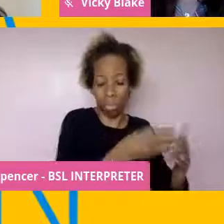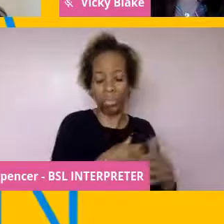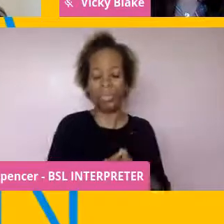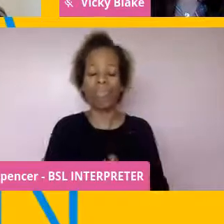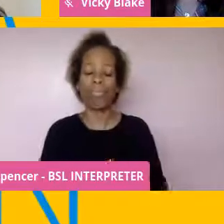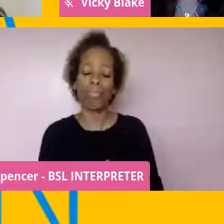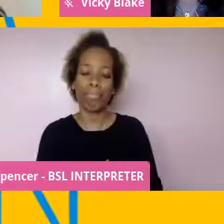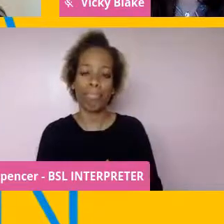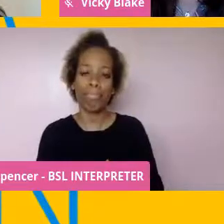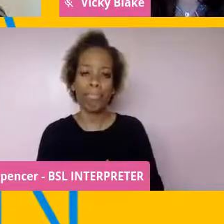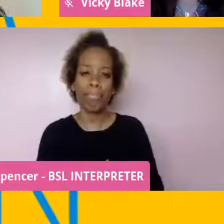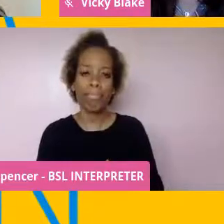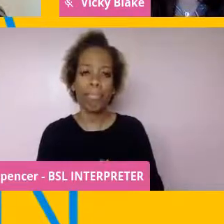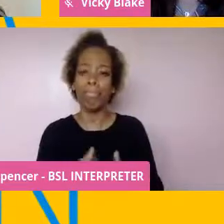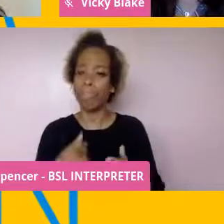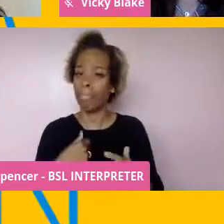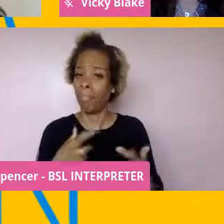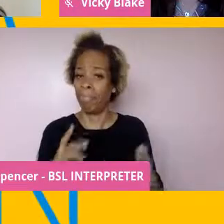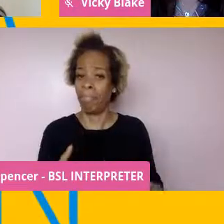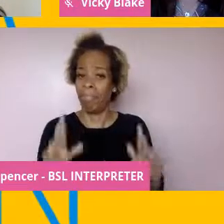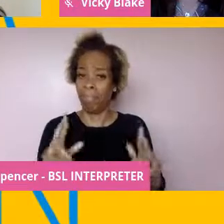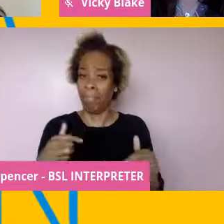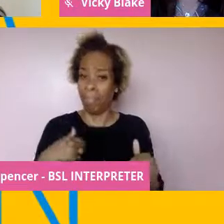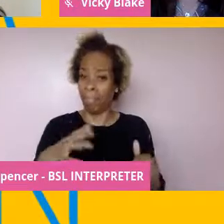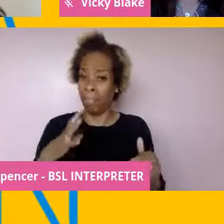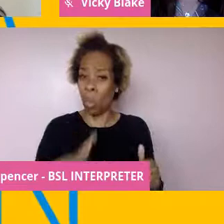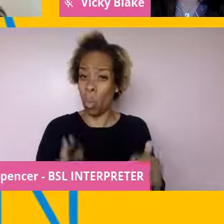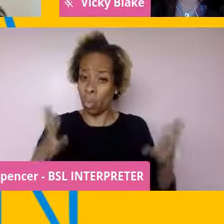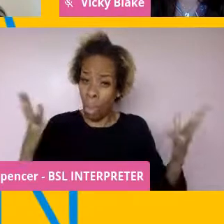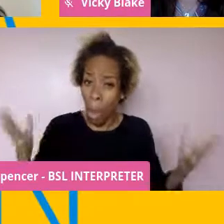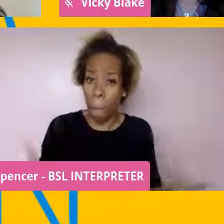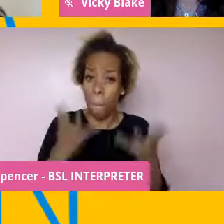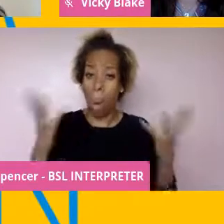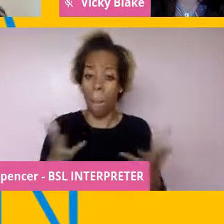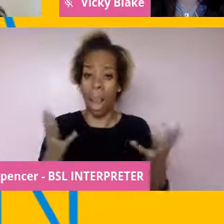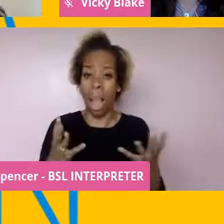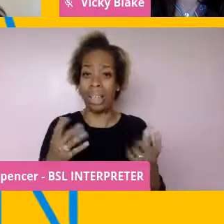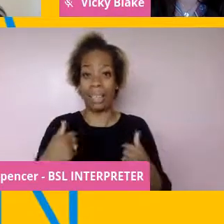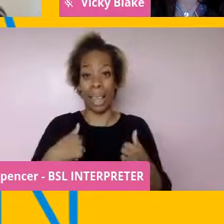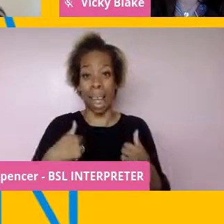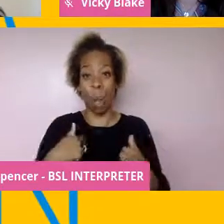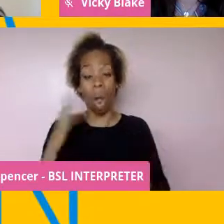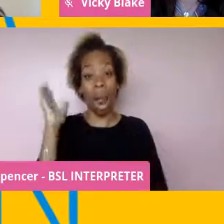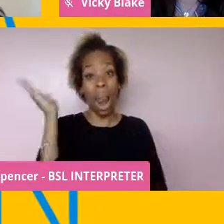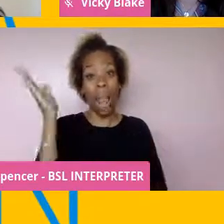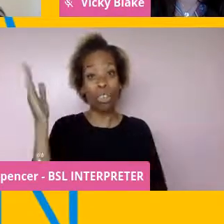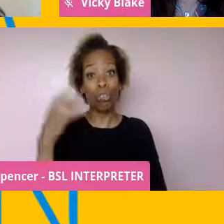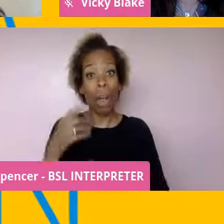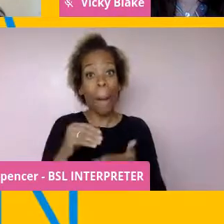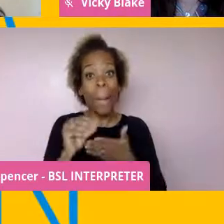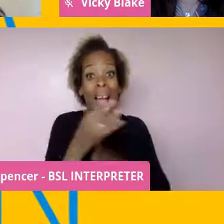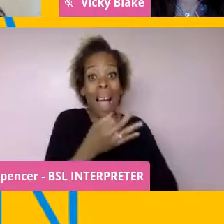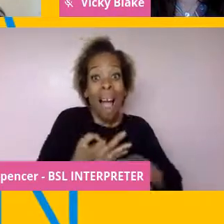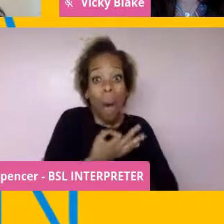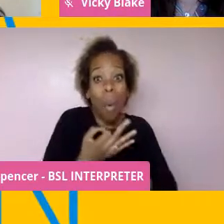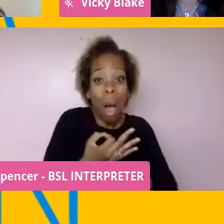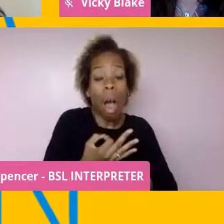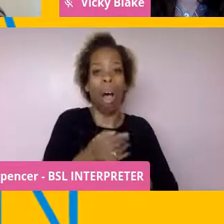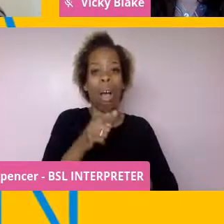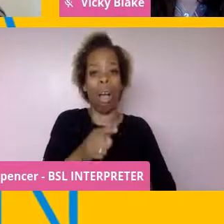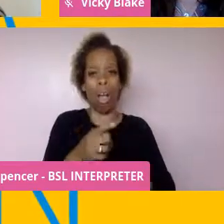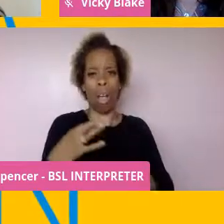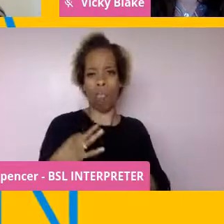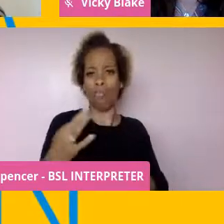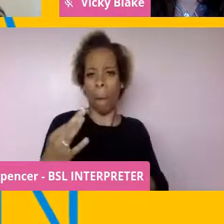through the mobilising of hourly paid lecturers as reps, because the more you have visible, I